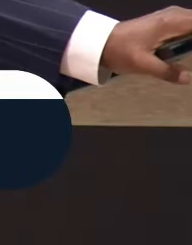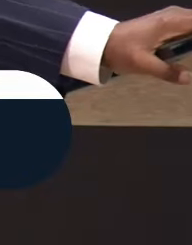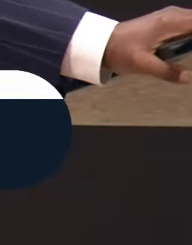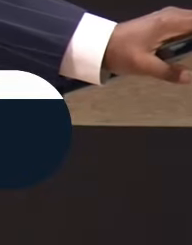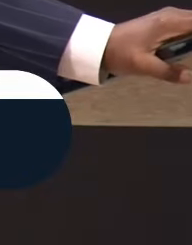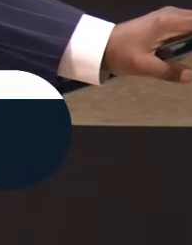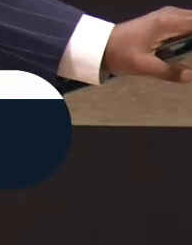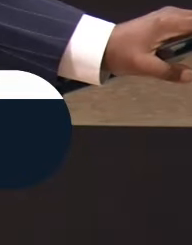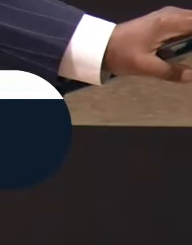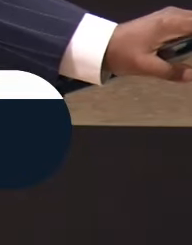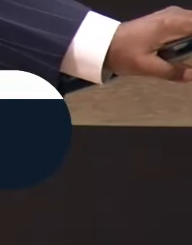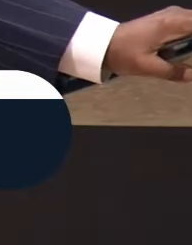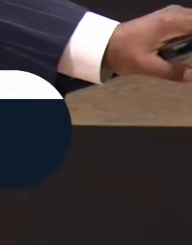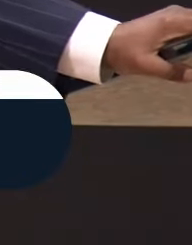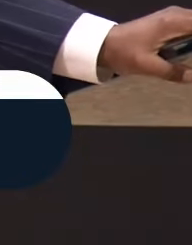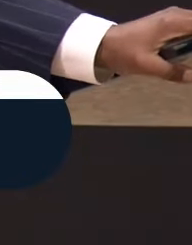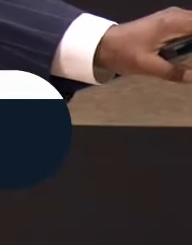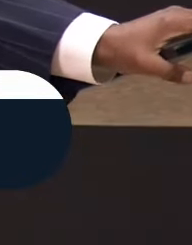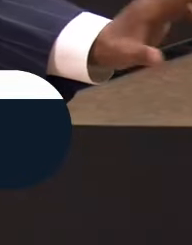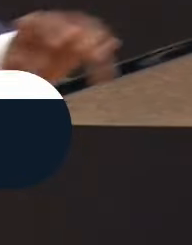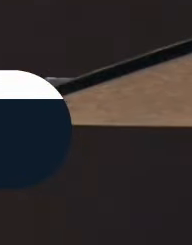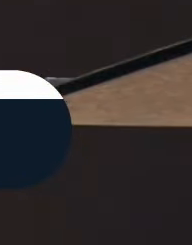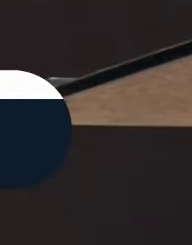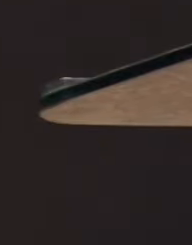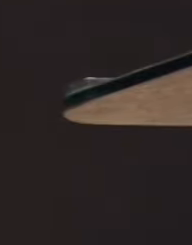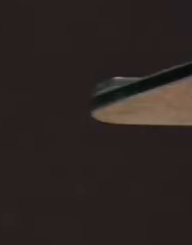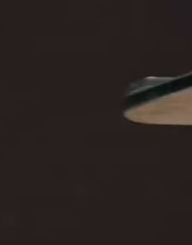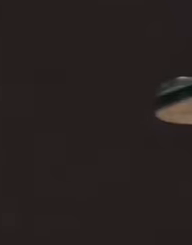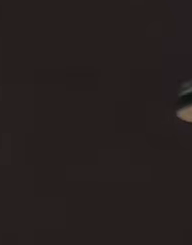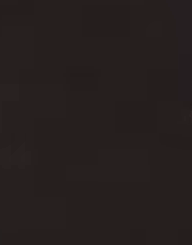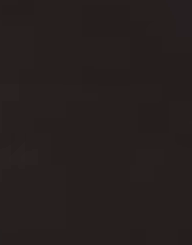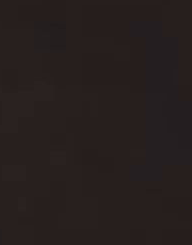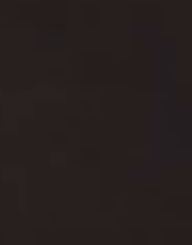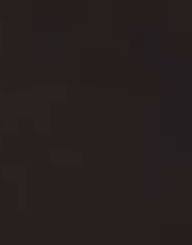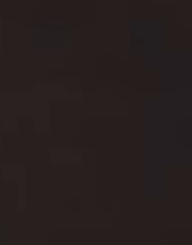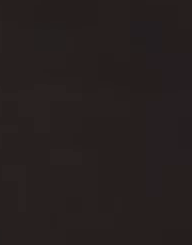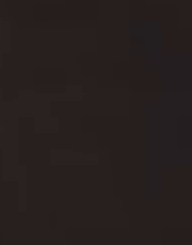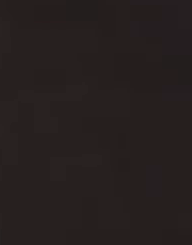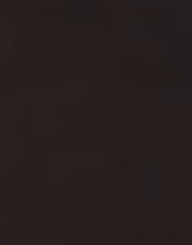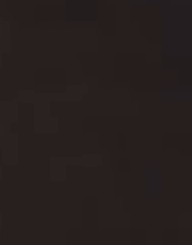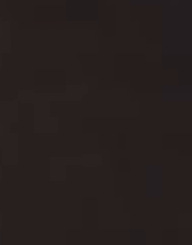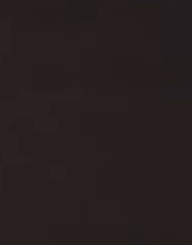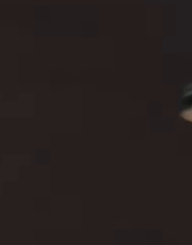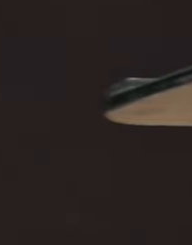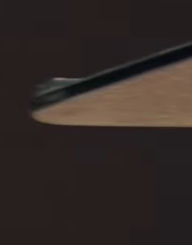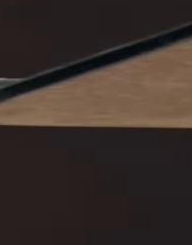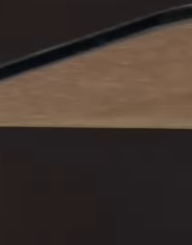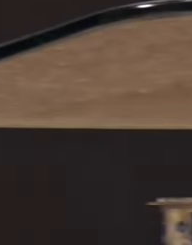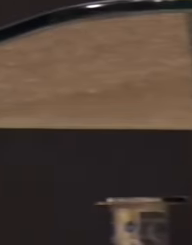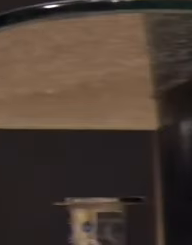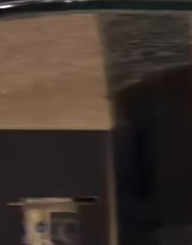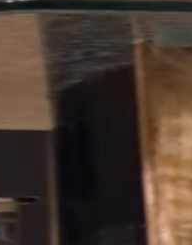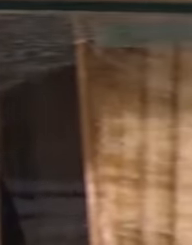deadening faith. Not only that they are dead, they are deadened.